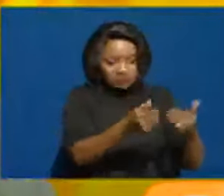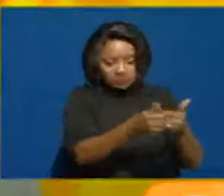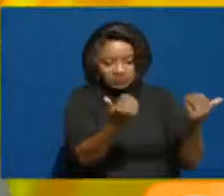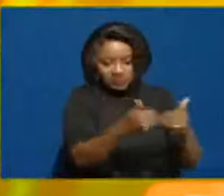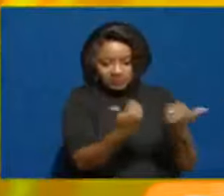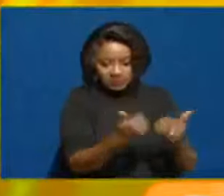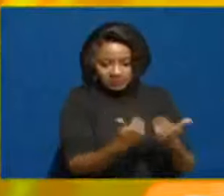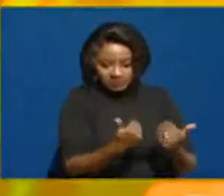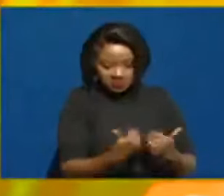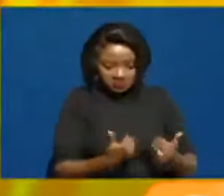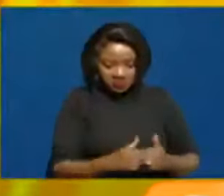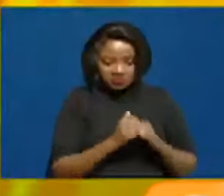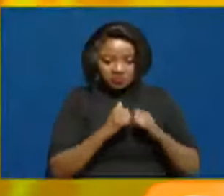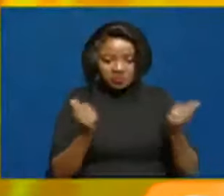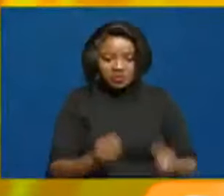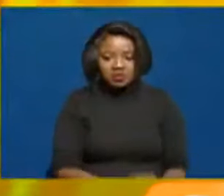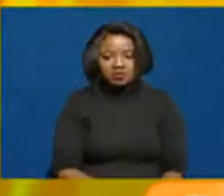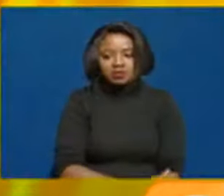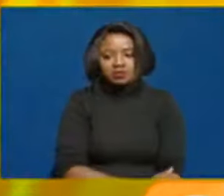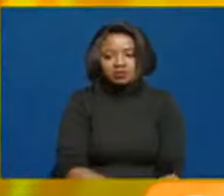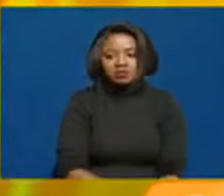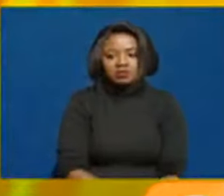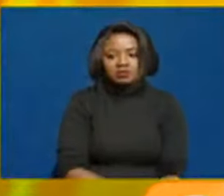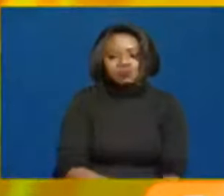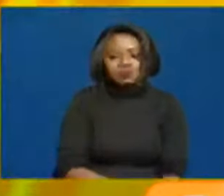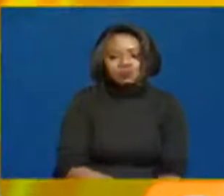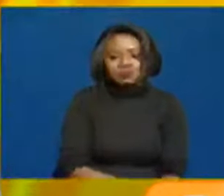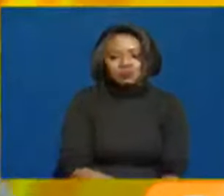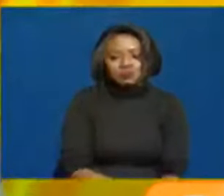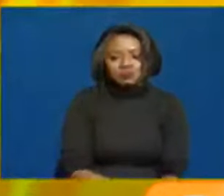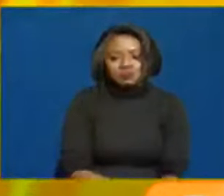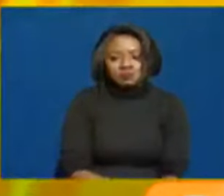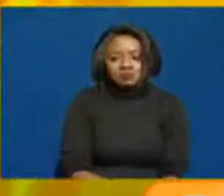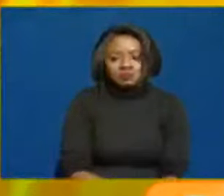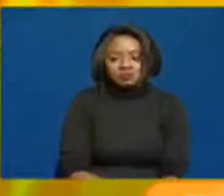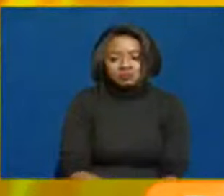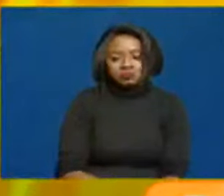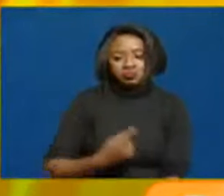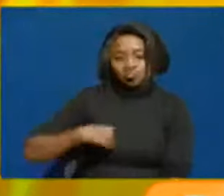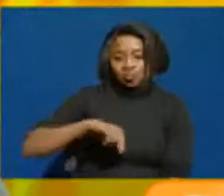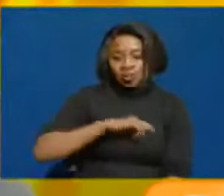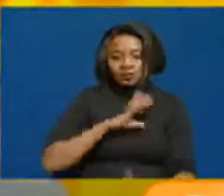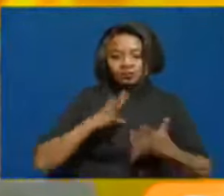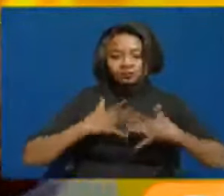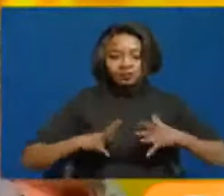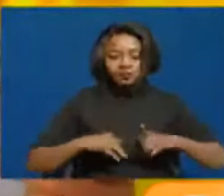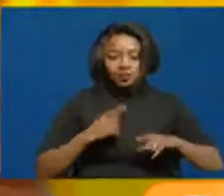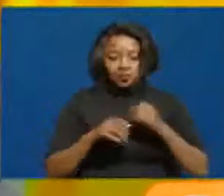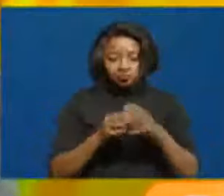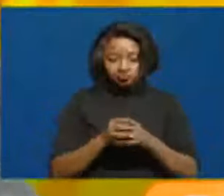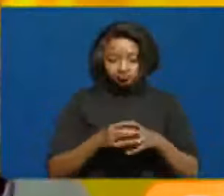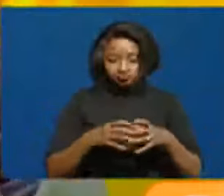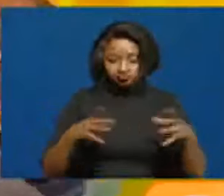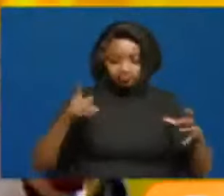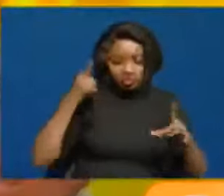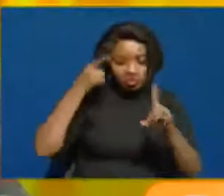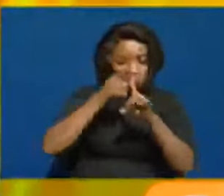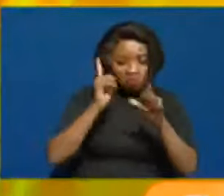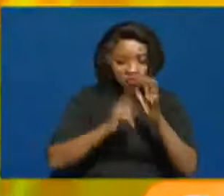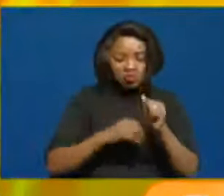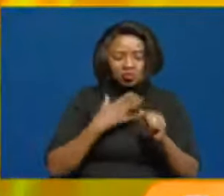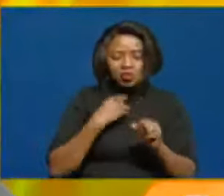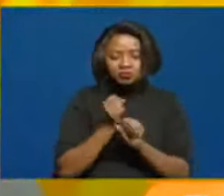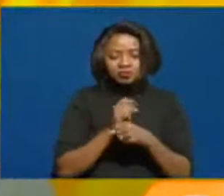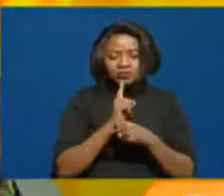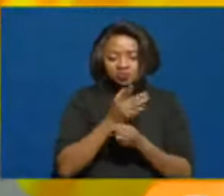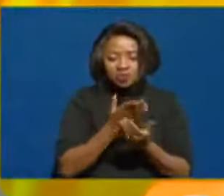the segregated waste at our homes. So those are the things that as people, the population increase, we want to ensure they are complied